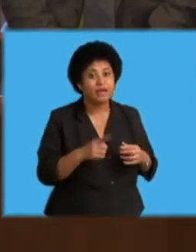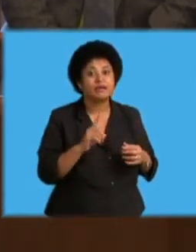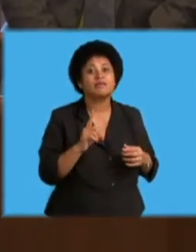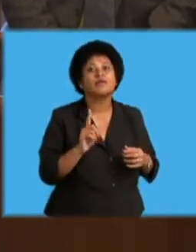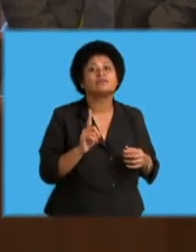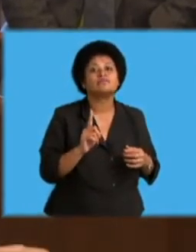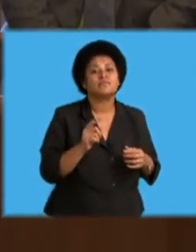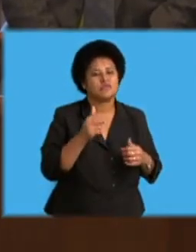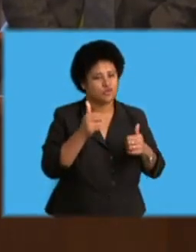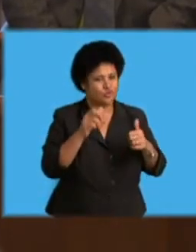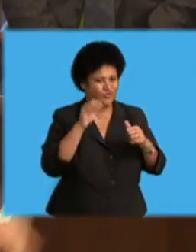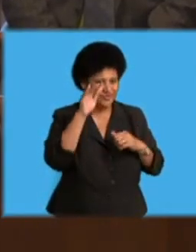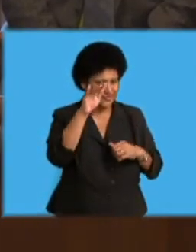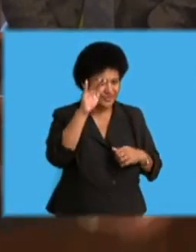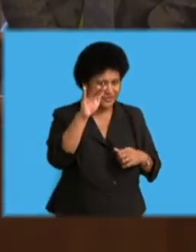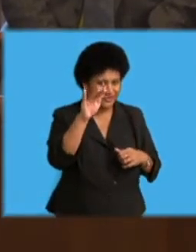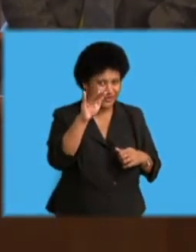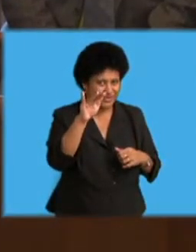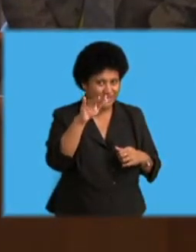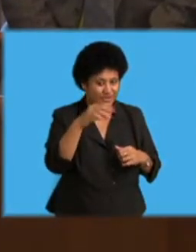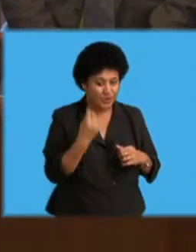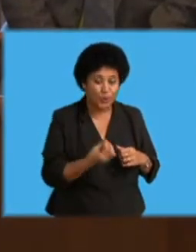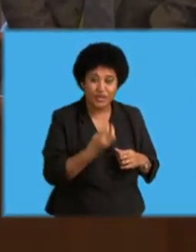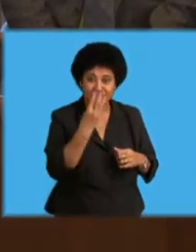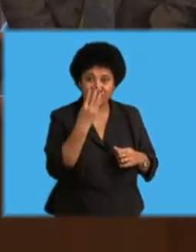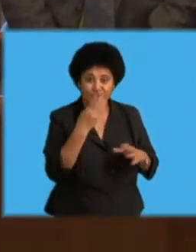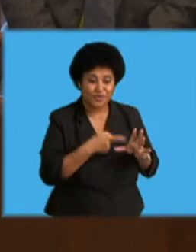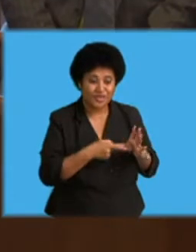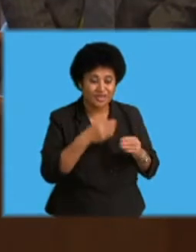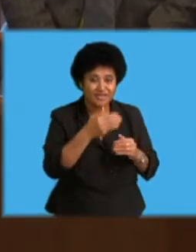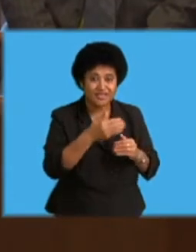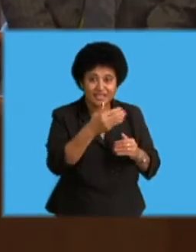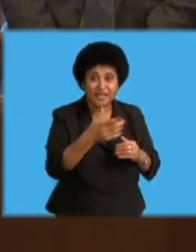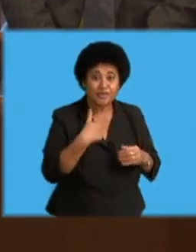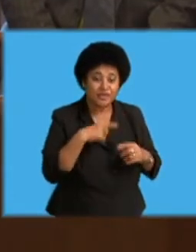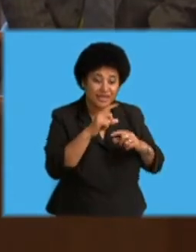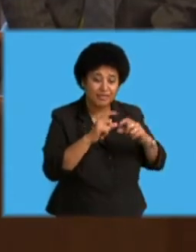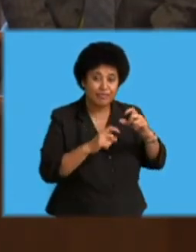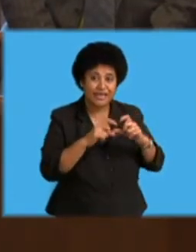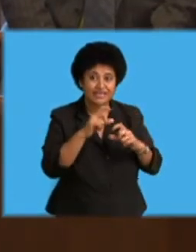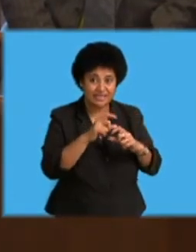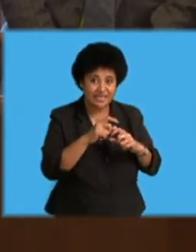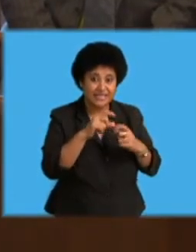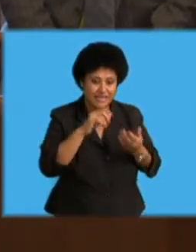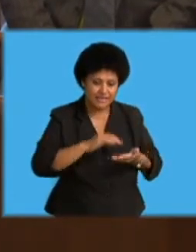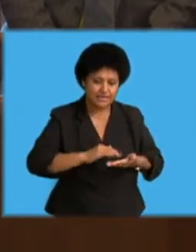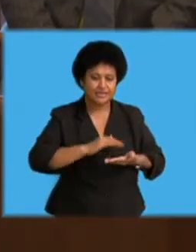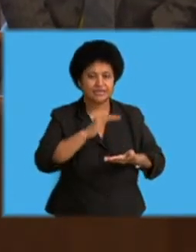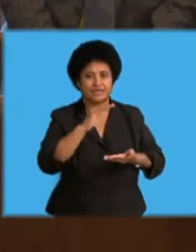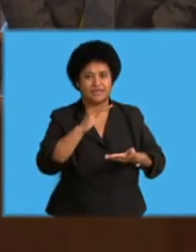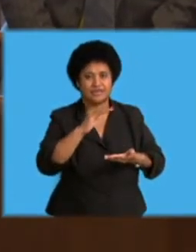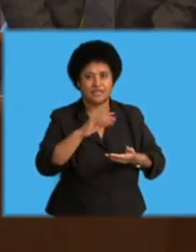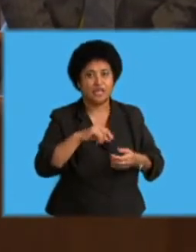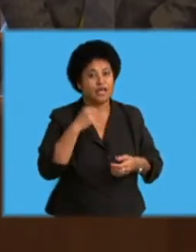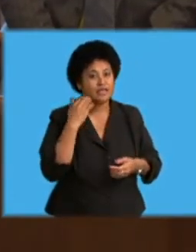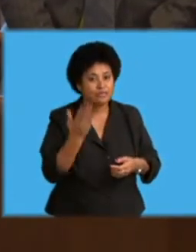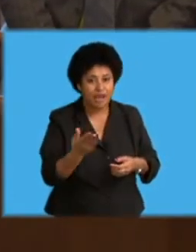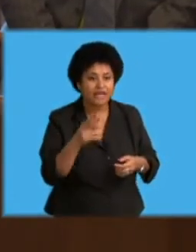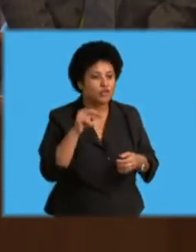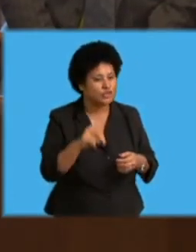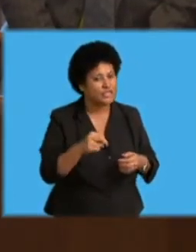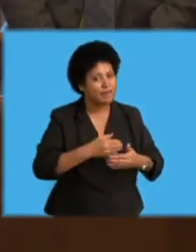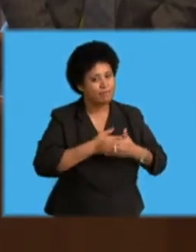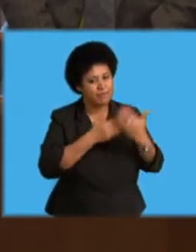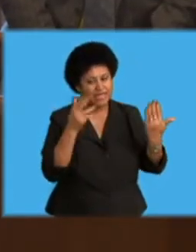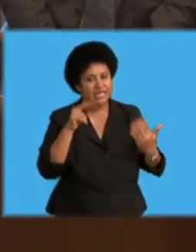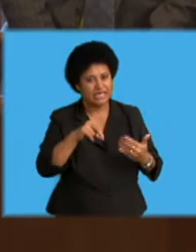now that the Water Authority was going to put in 3 years' time, because the capacity requirements has increased. The demand has increased for Nandi. So